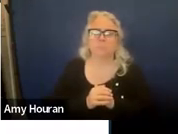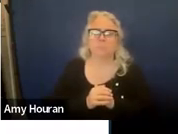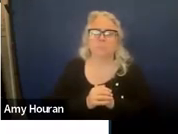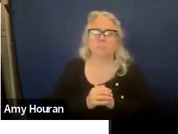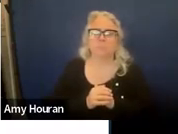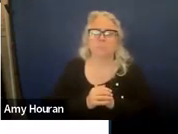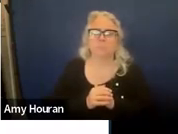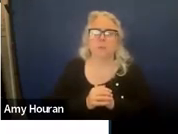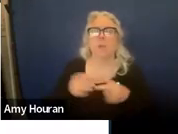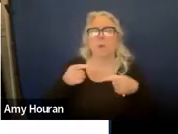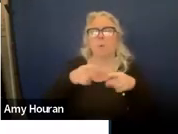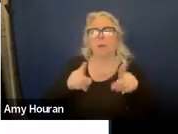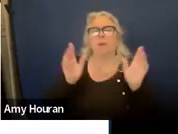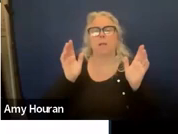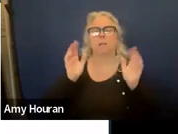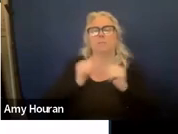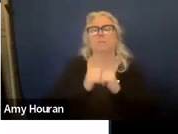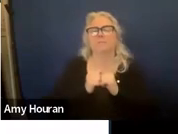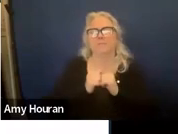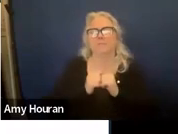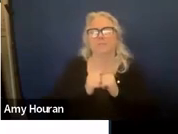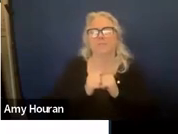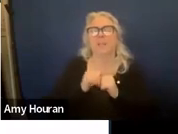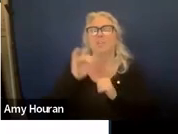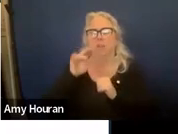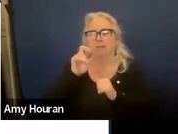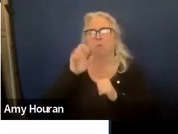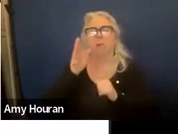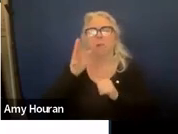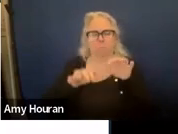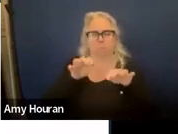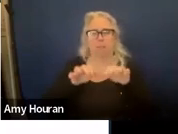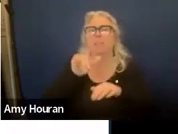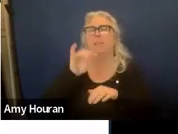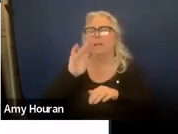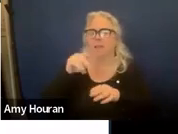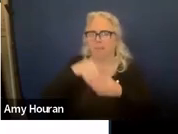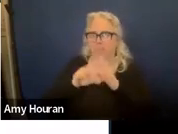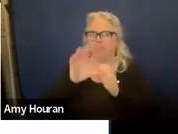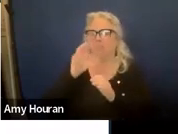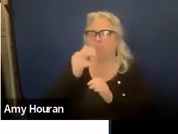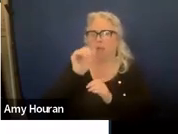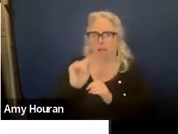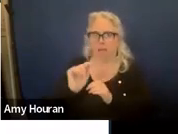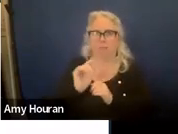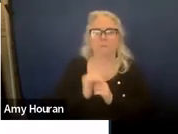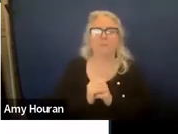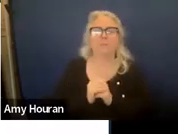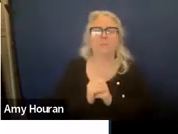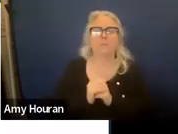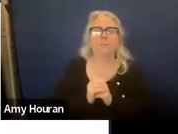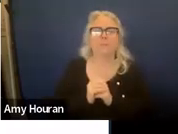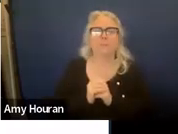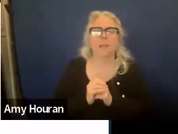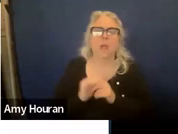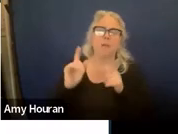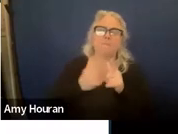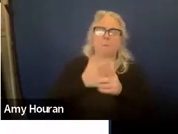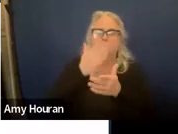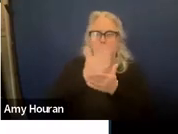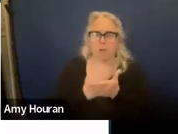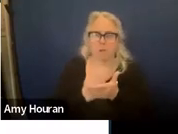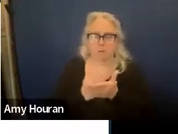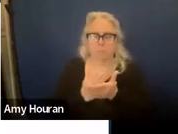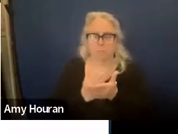but while I talk, I can do that. I think Jennifer's gonna do it, thank you. So here we go. So the first part